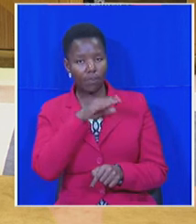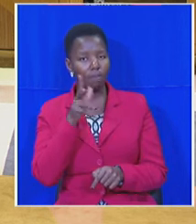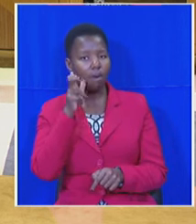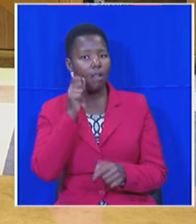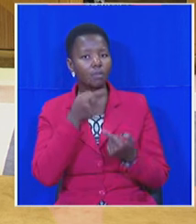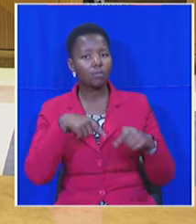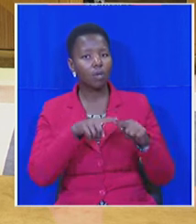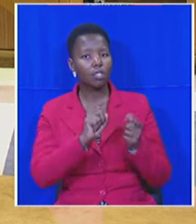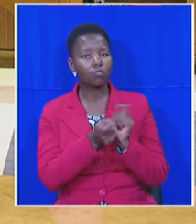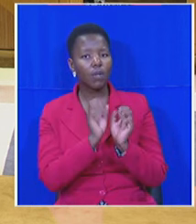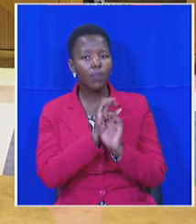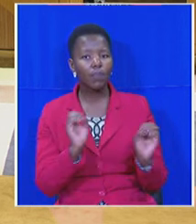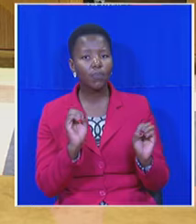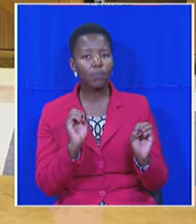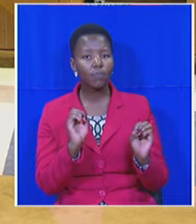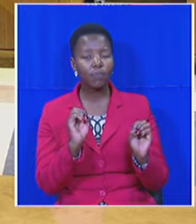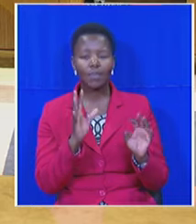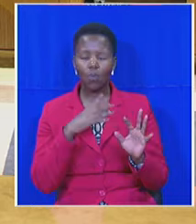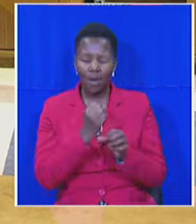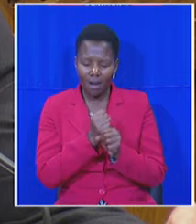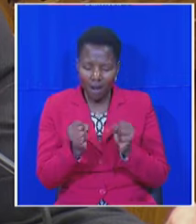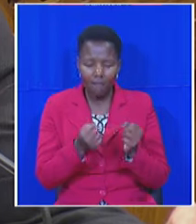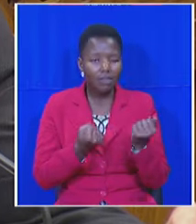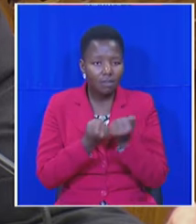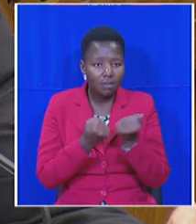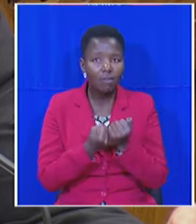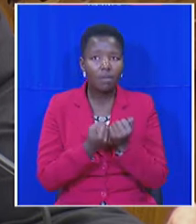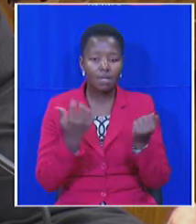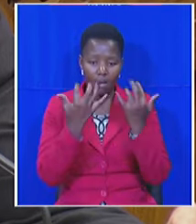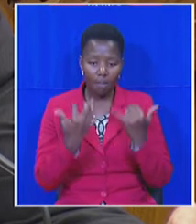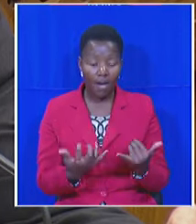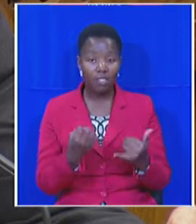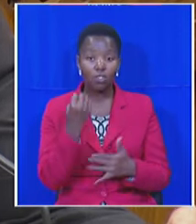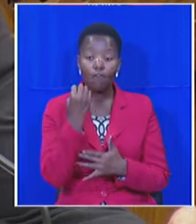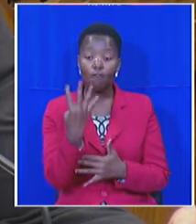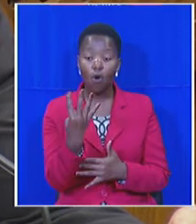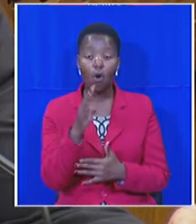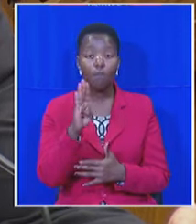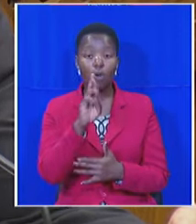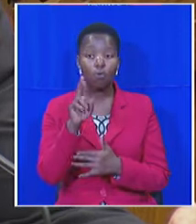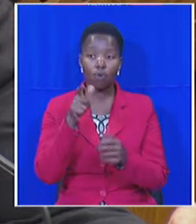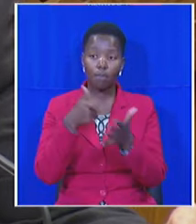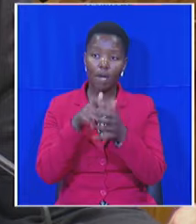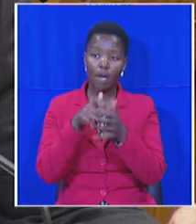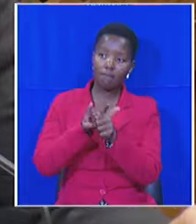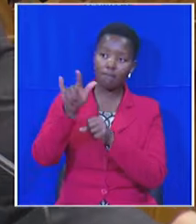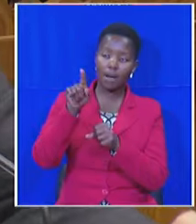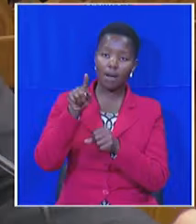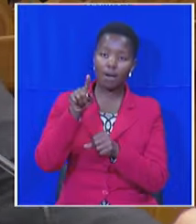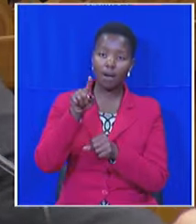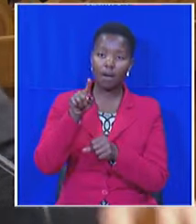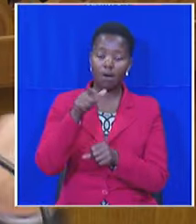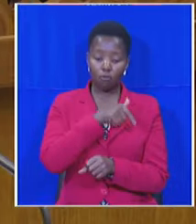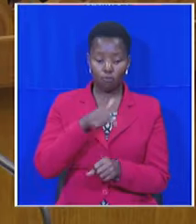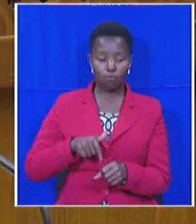amendments. We will never support a budget with a 4 billion rand jet for President Zuma. We